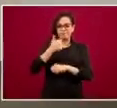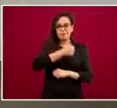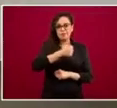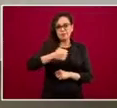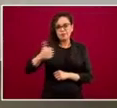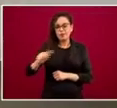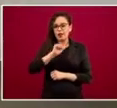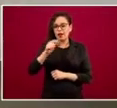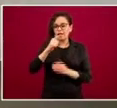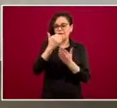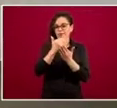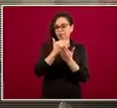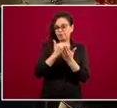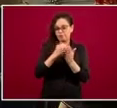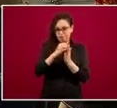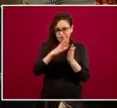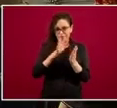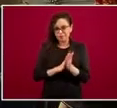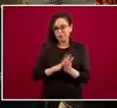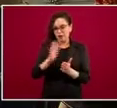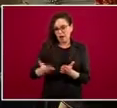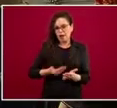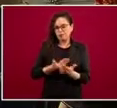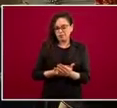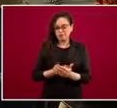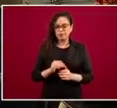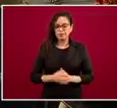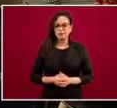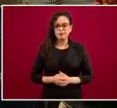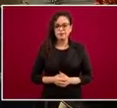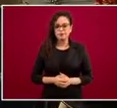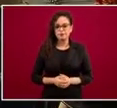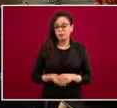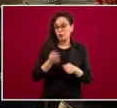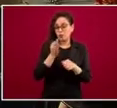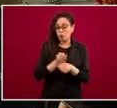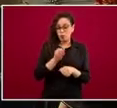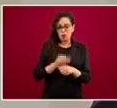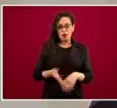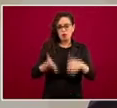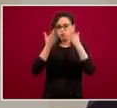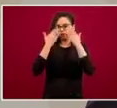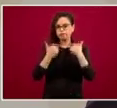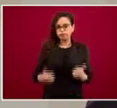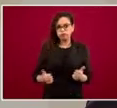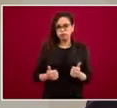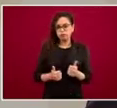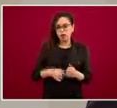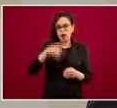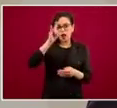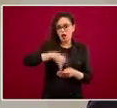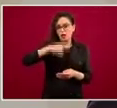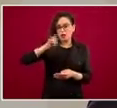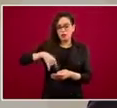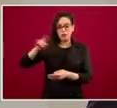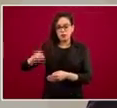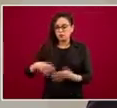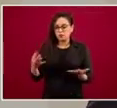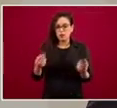providing this information on a daily basis. So far, we don't have an official